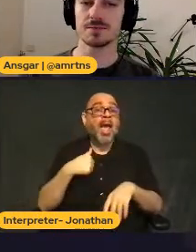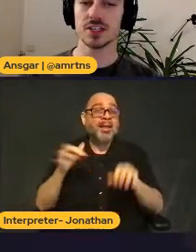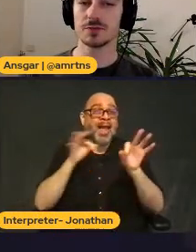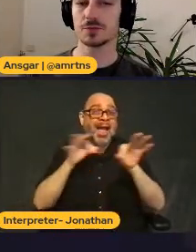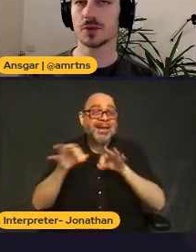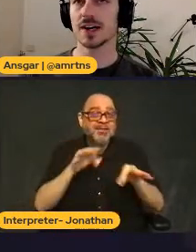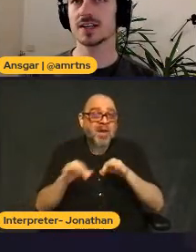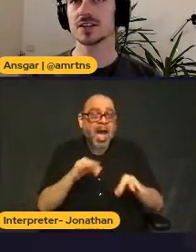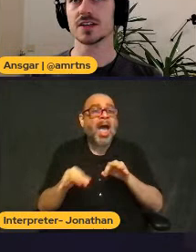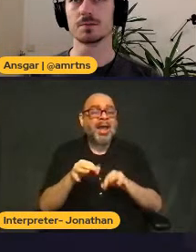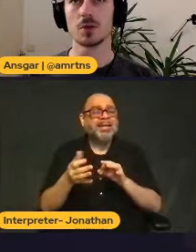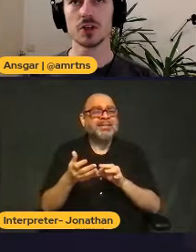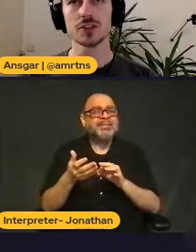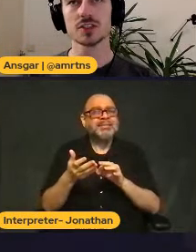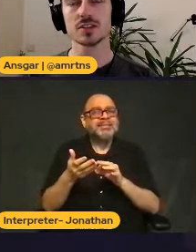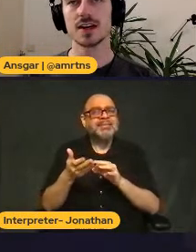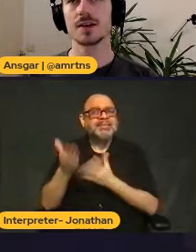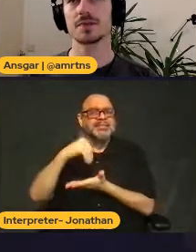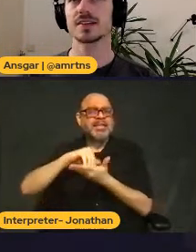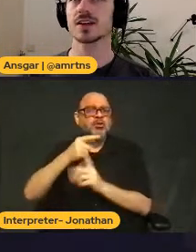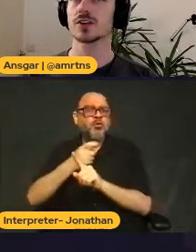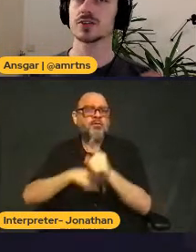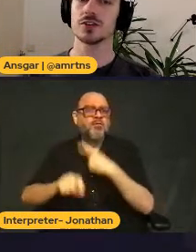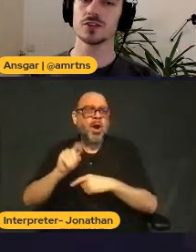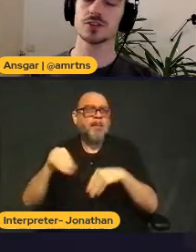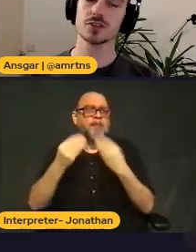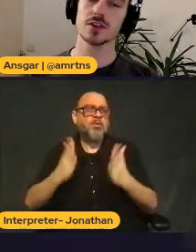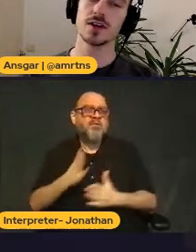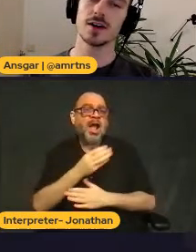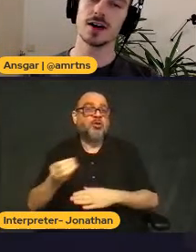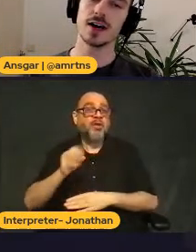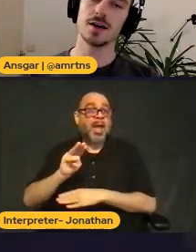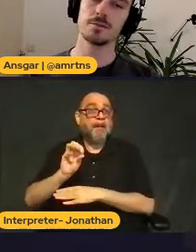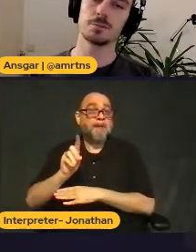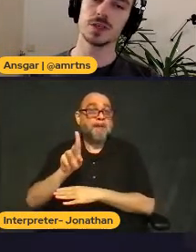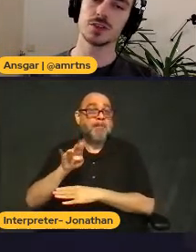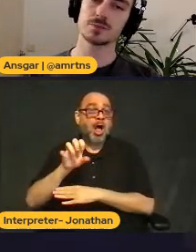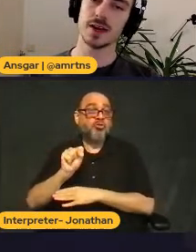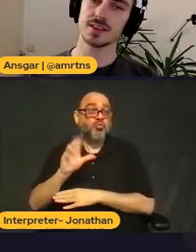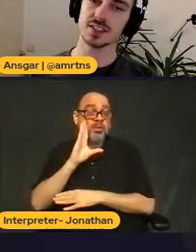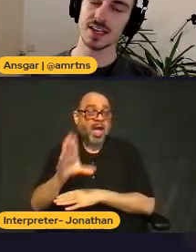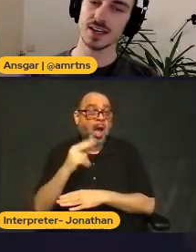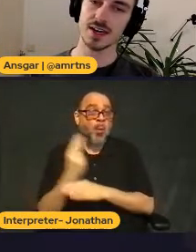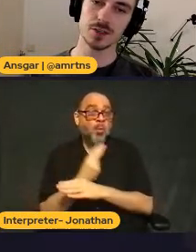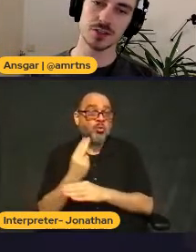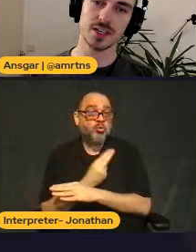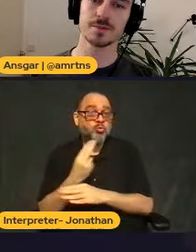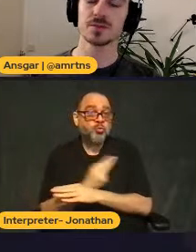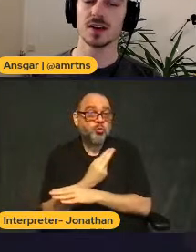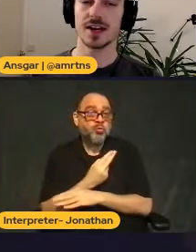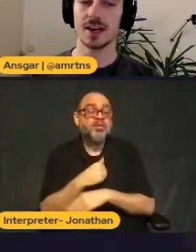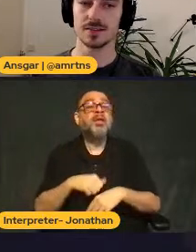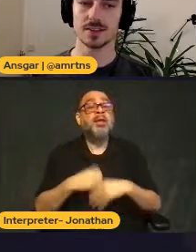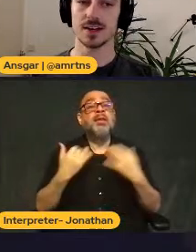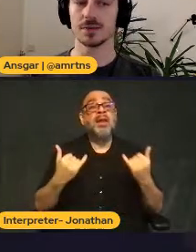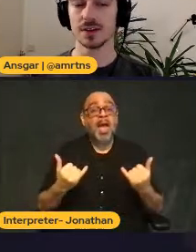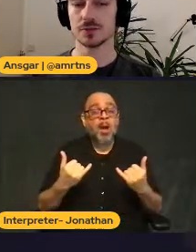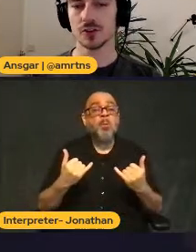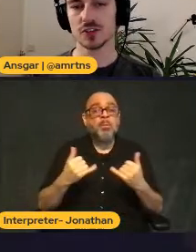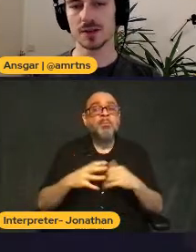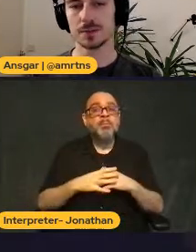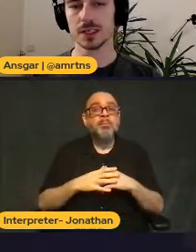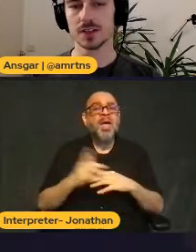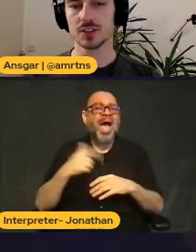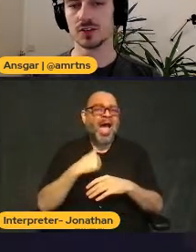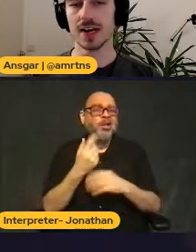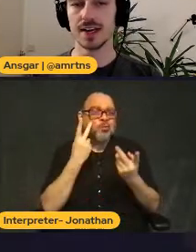mentioned some Terraform providers and modules that are going to be used by the stack I'm using and the